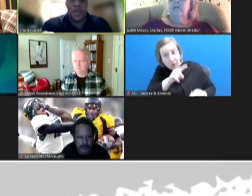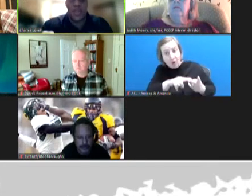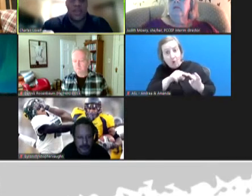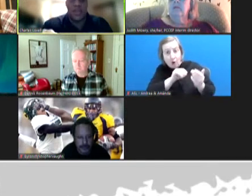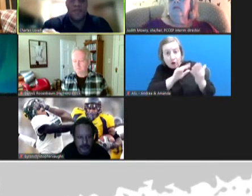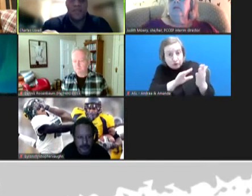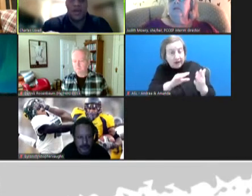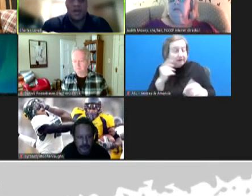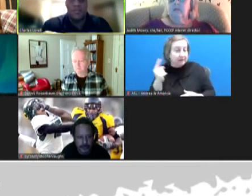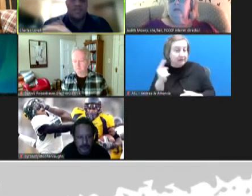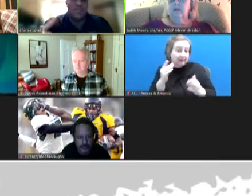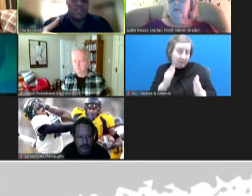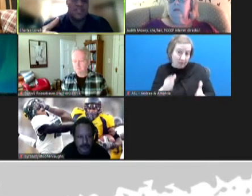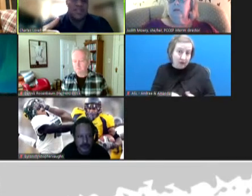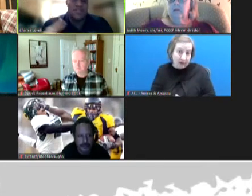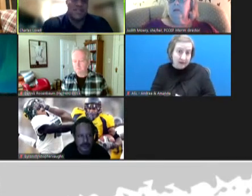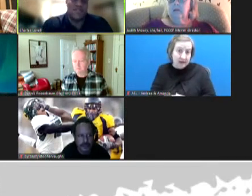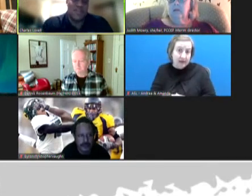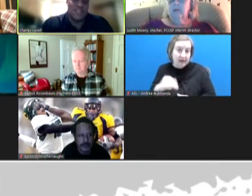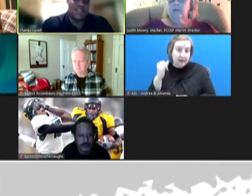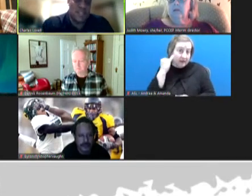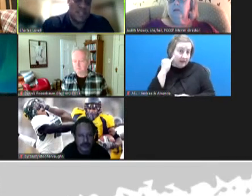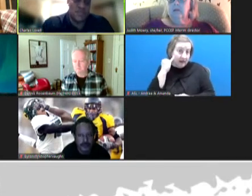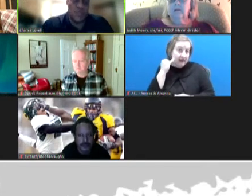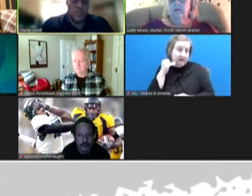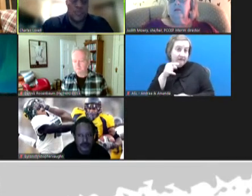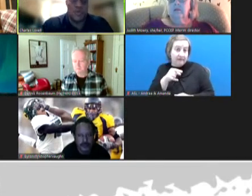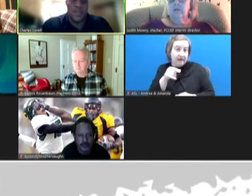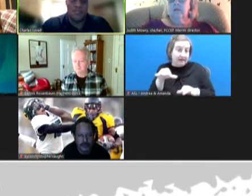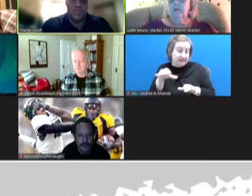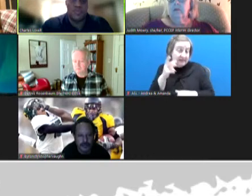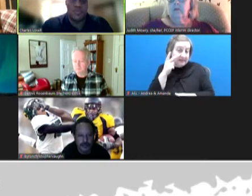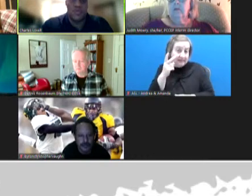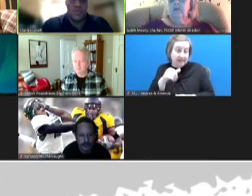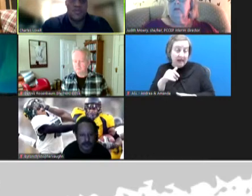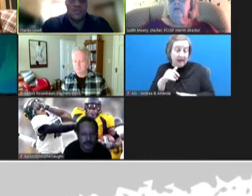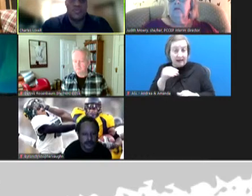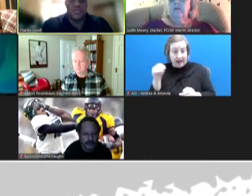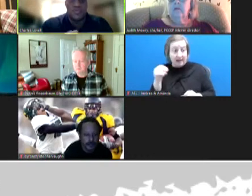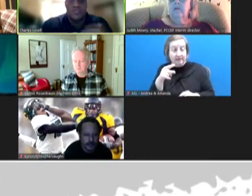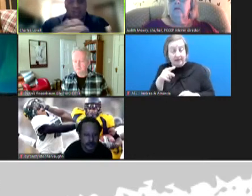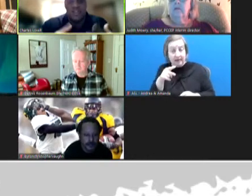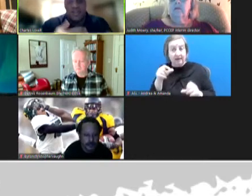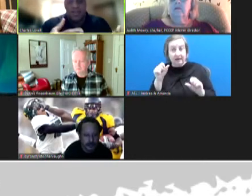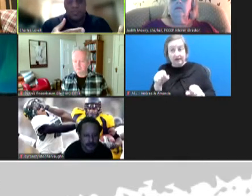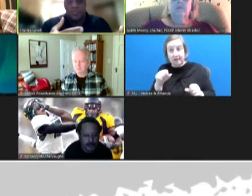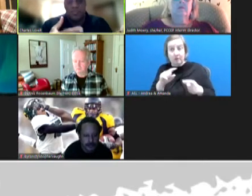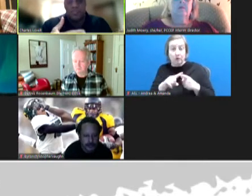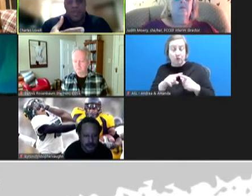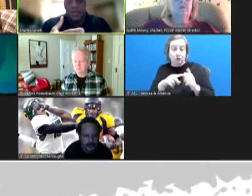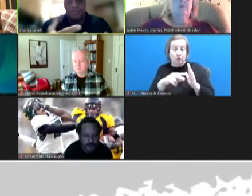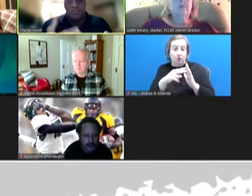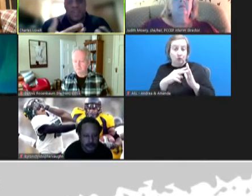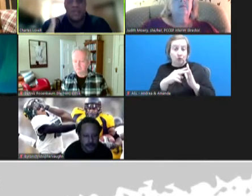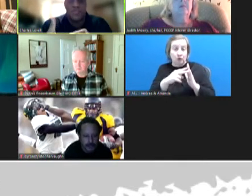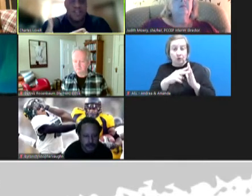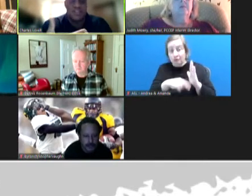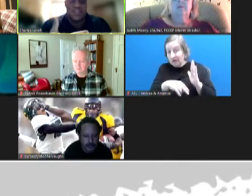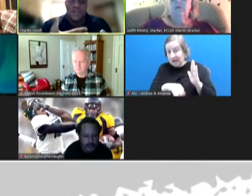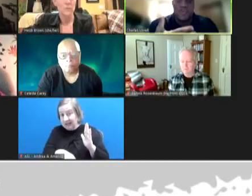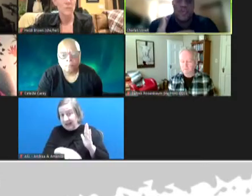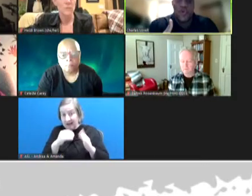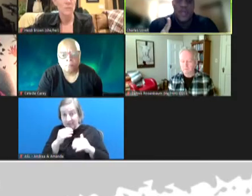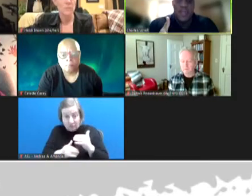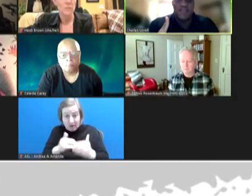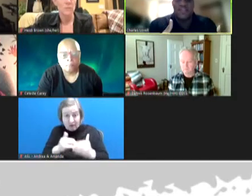some way if they did see it and were able to, you know, to read it and kind of process